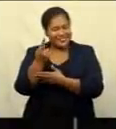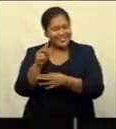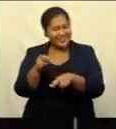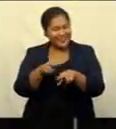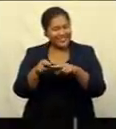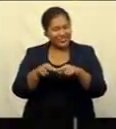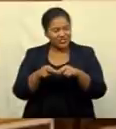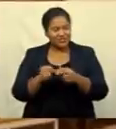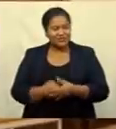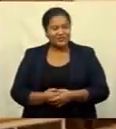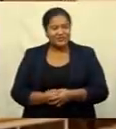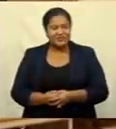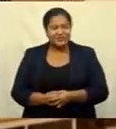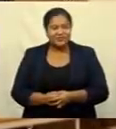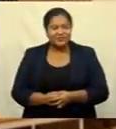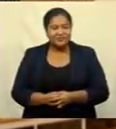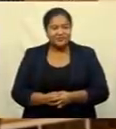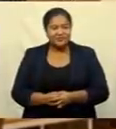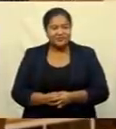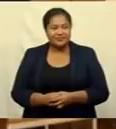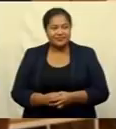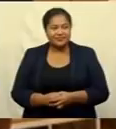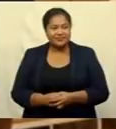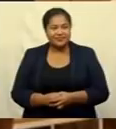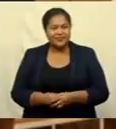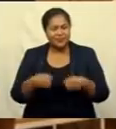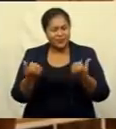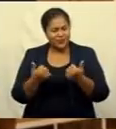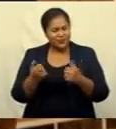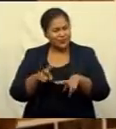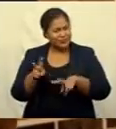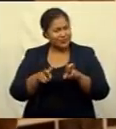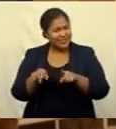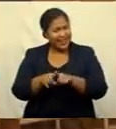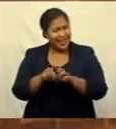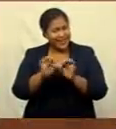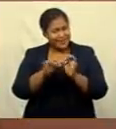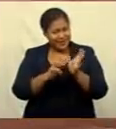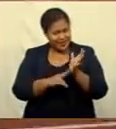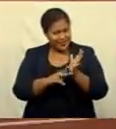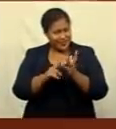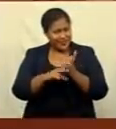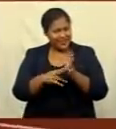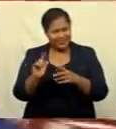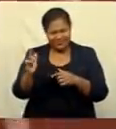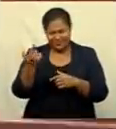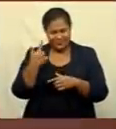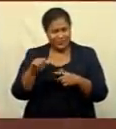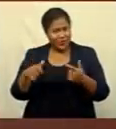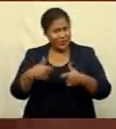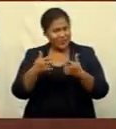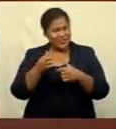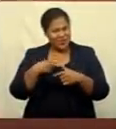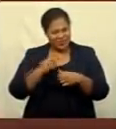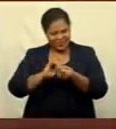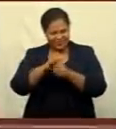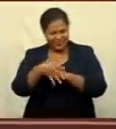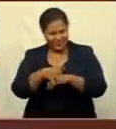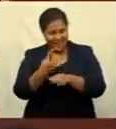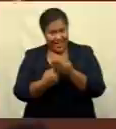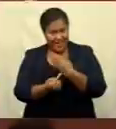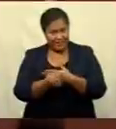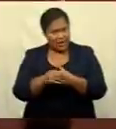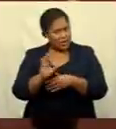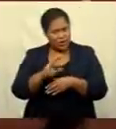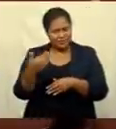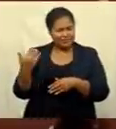Tavi reports. For many athletes like Manuve Tambakaudoro, the lack of competition due to the pandemic hasn't hindered